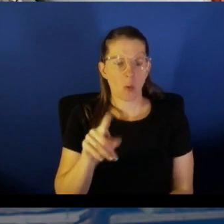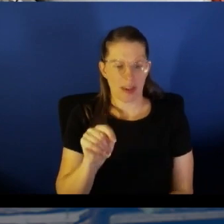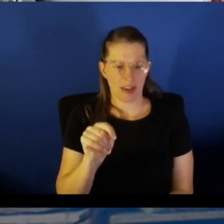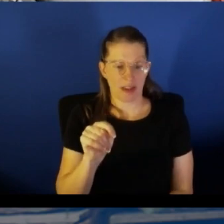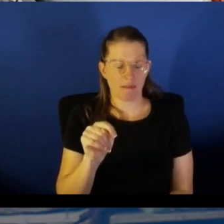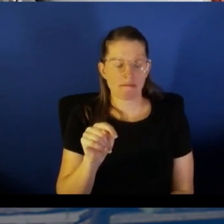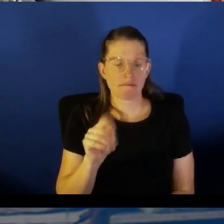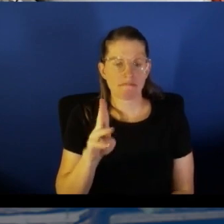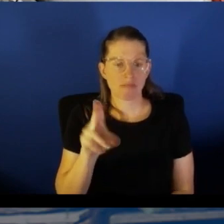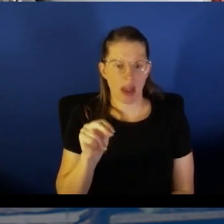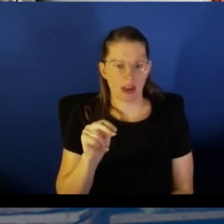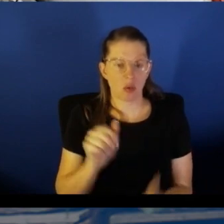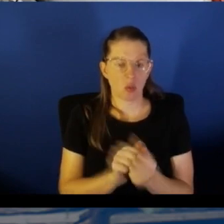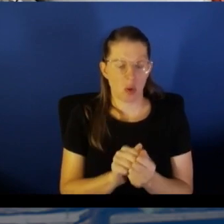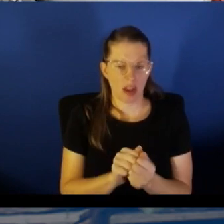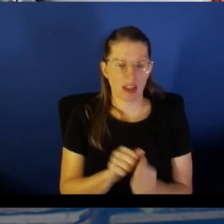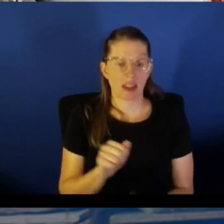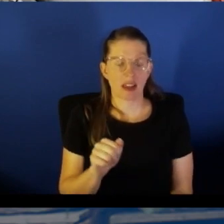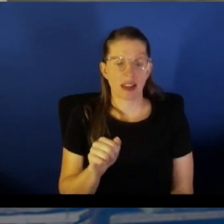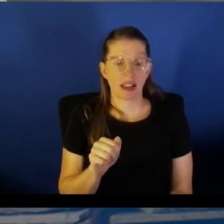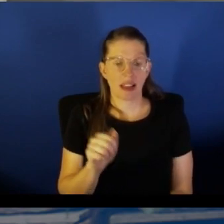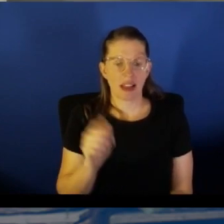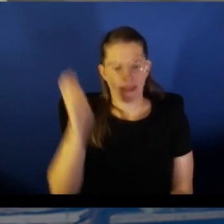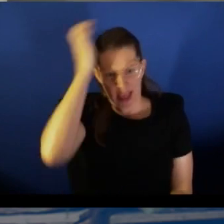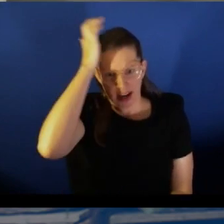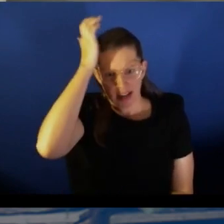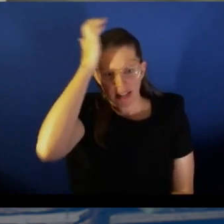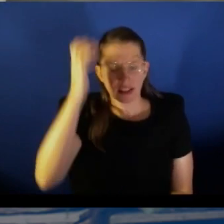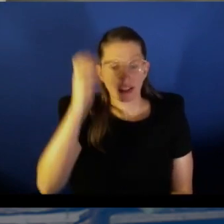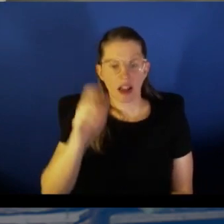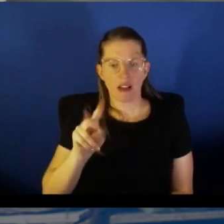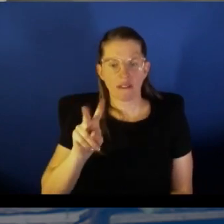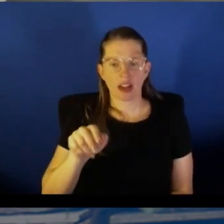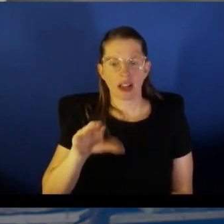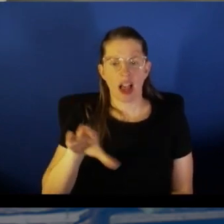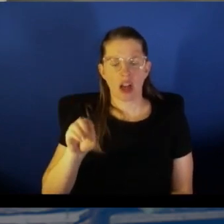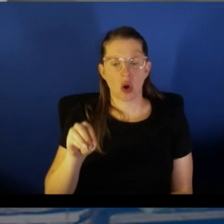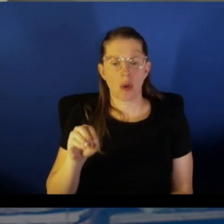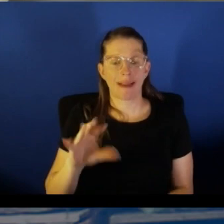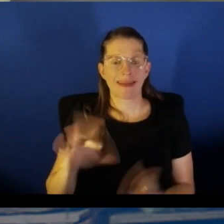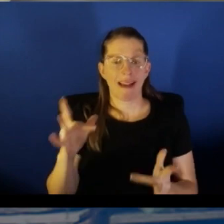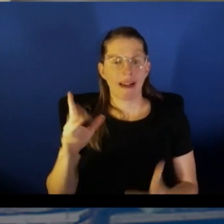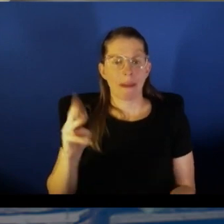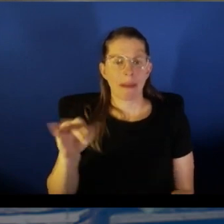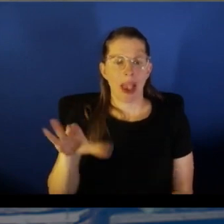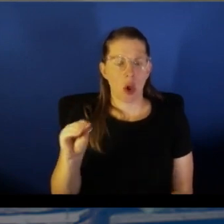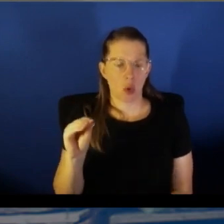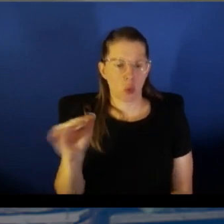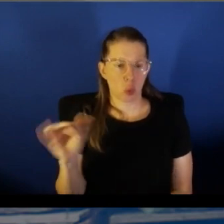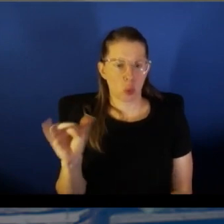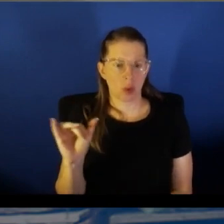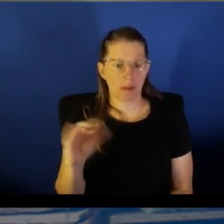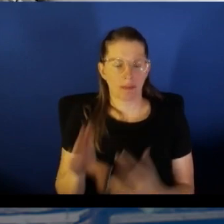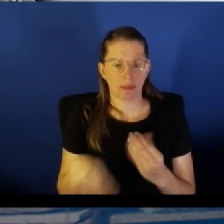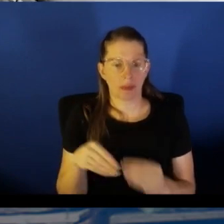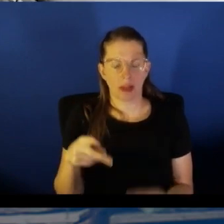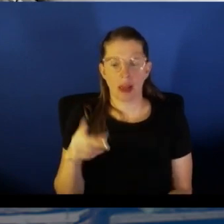I like mine with a little bit of avocado. We also use a little bit of light mayo as well to top that off. We add our pickled